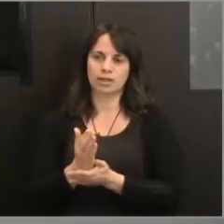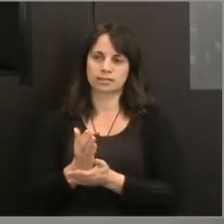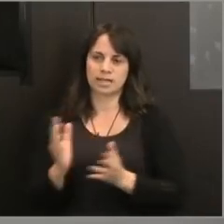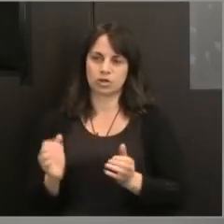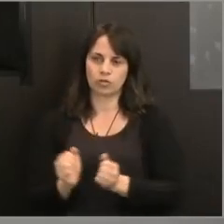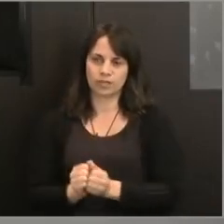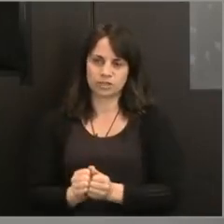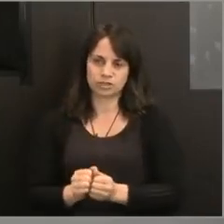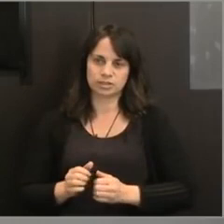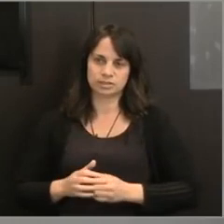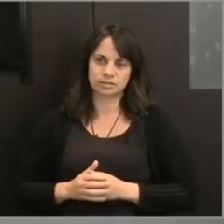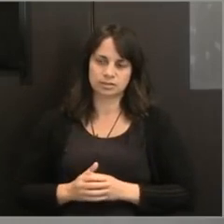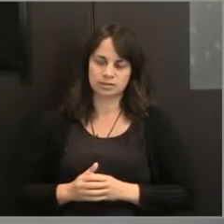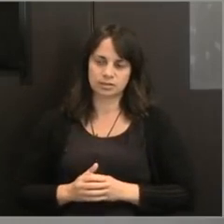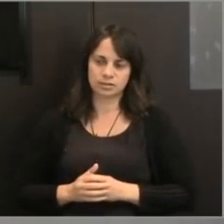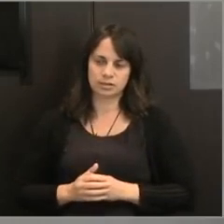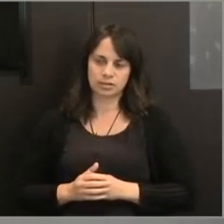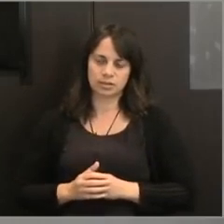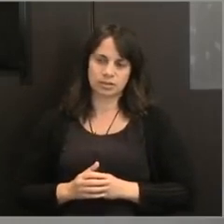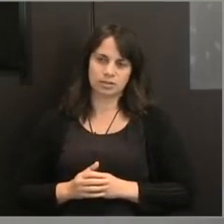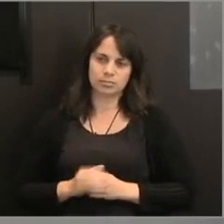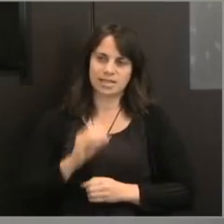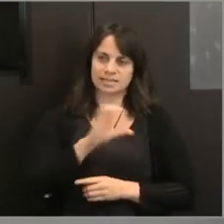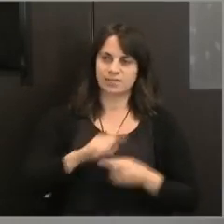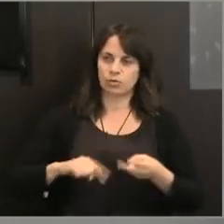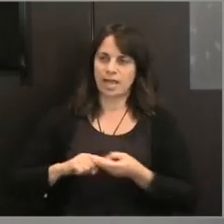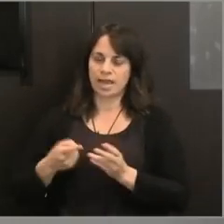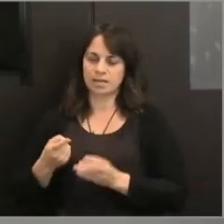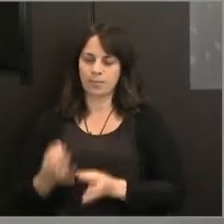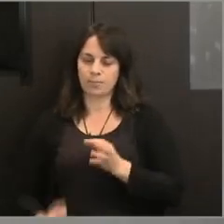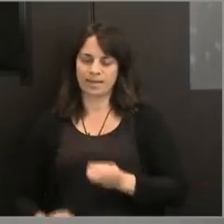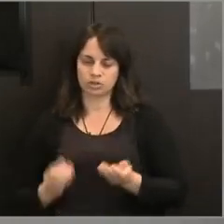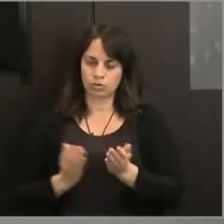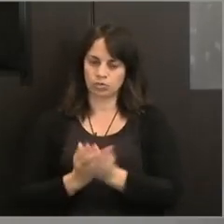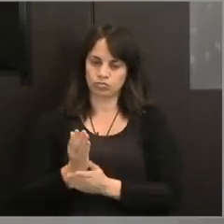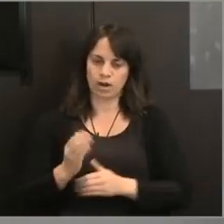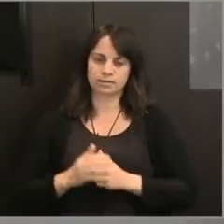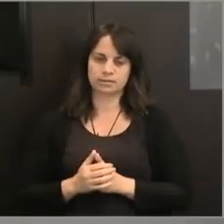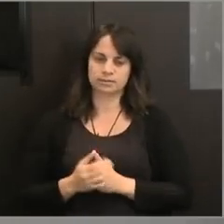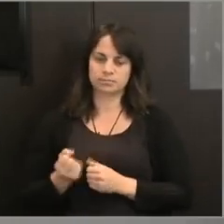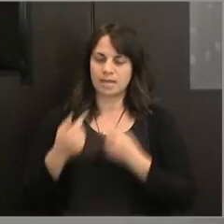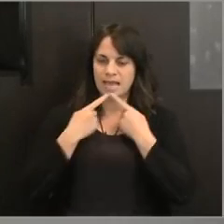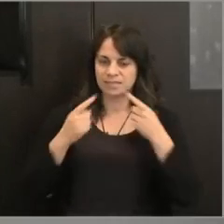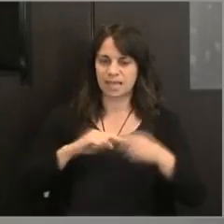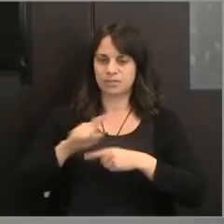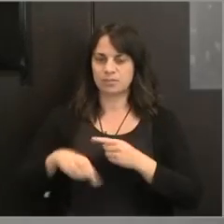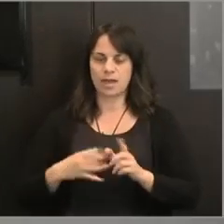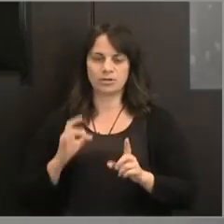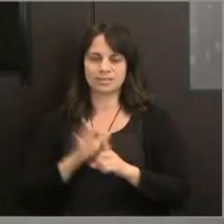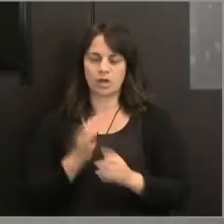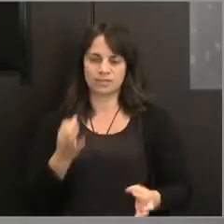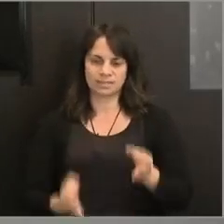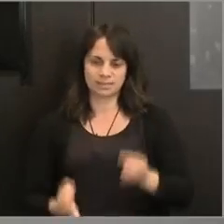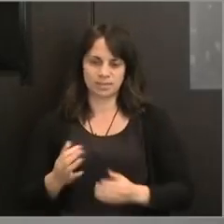the Convention on Civil and Political Rights and so on, have statements on self-determination. They say